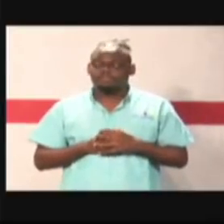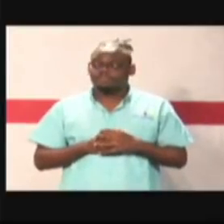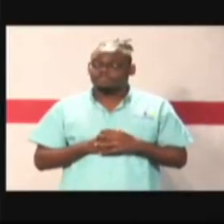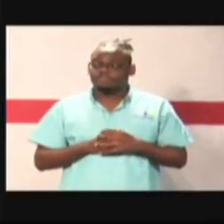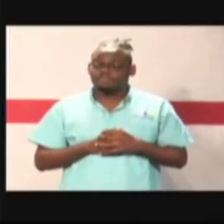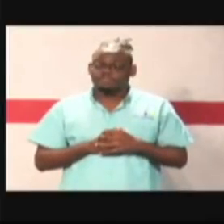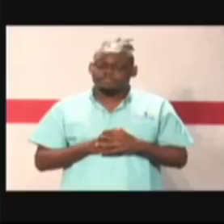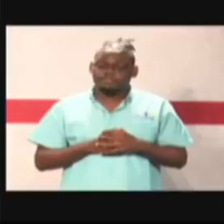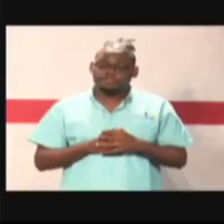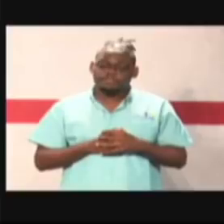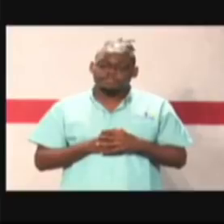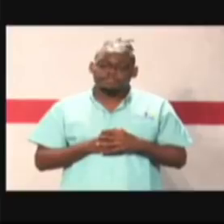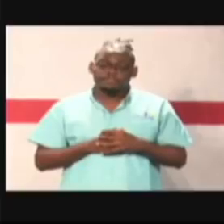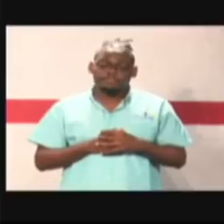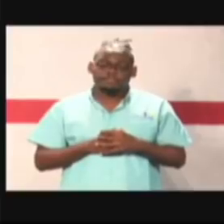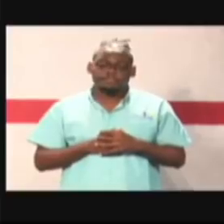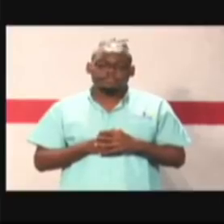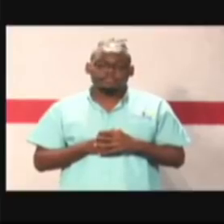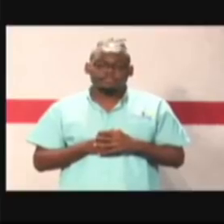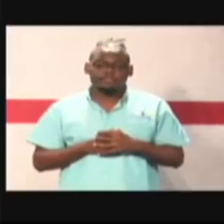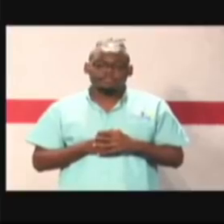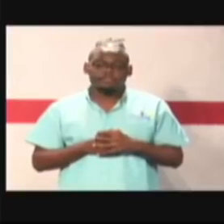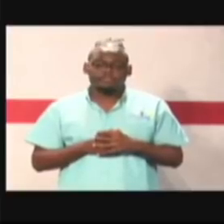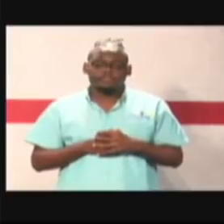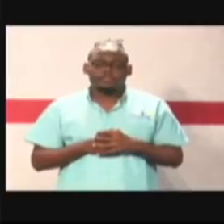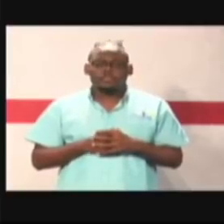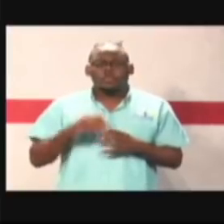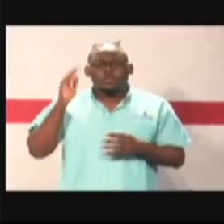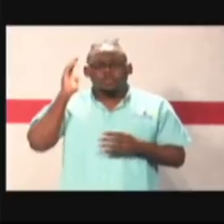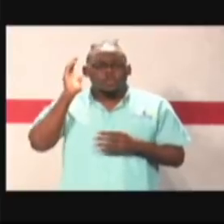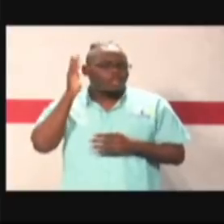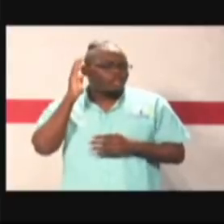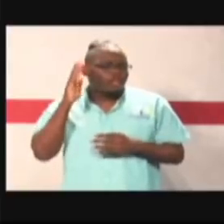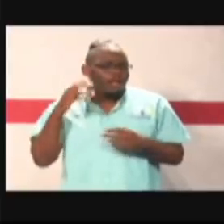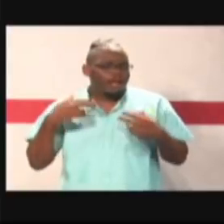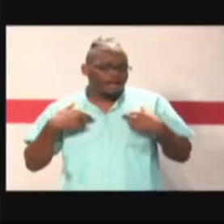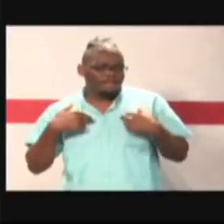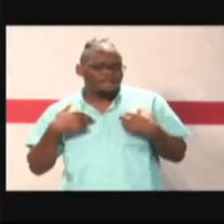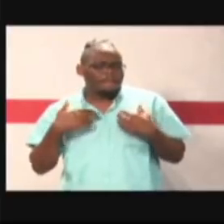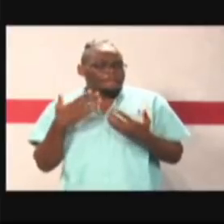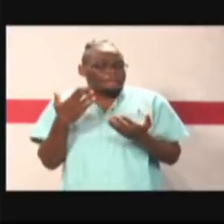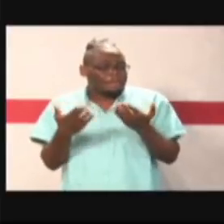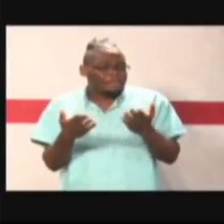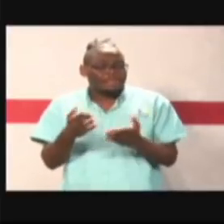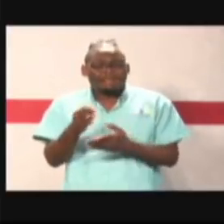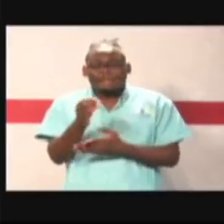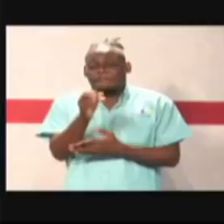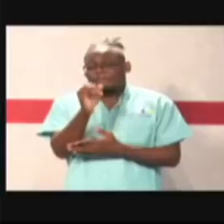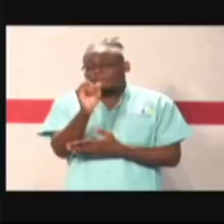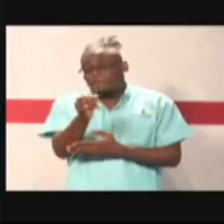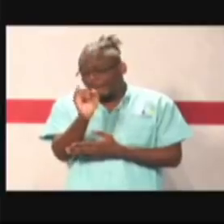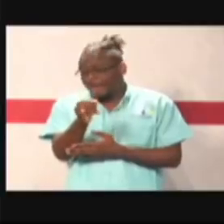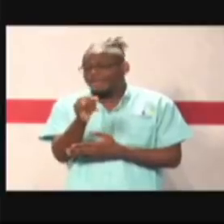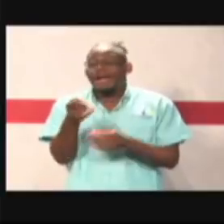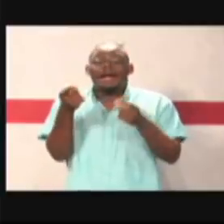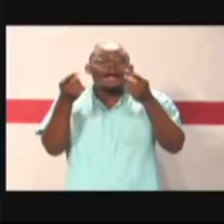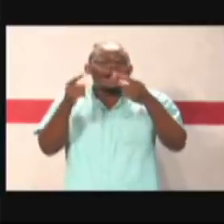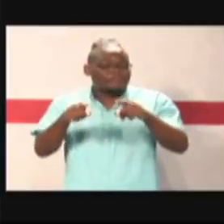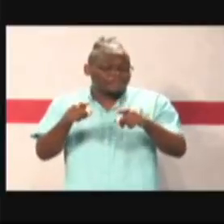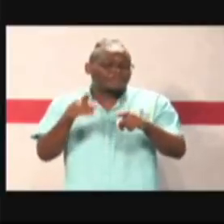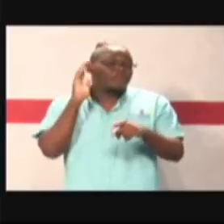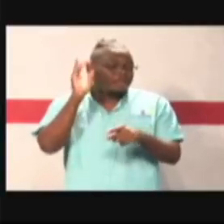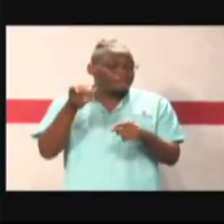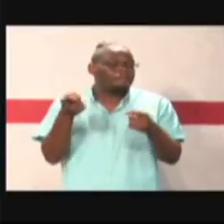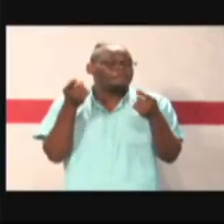very often have a very negative outcome. And the third bullet point, the COVID-19 vaccines are safe